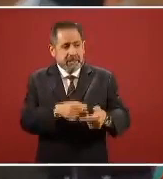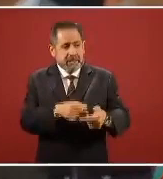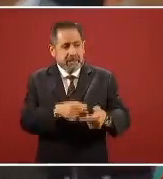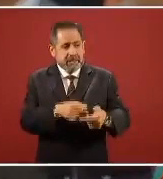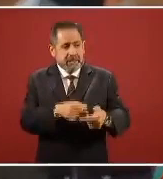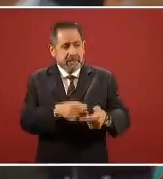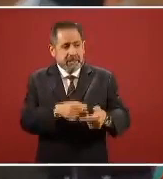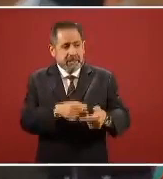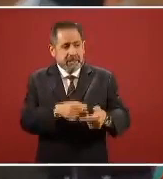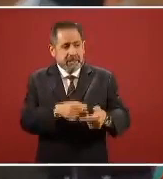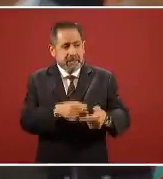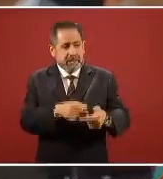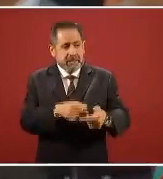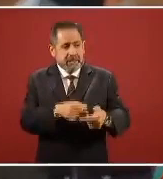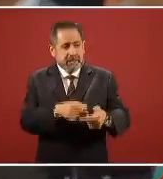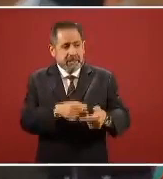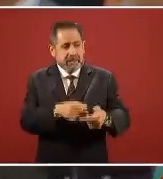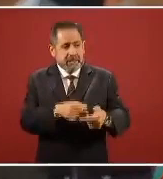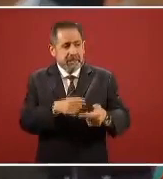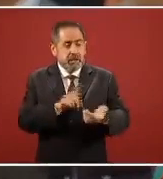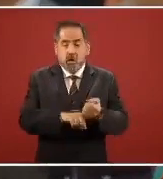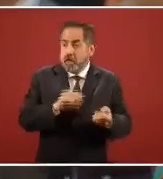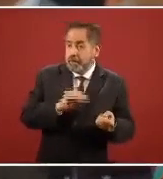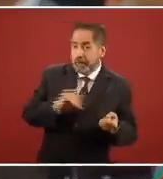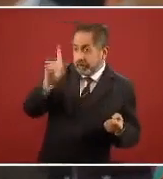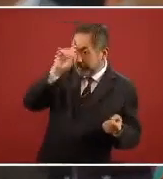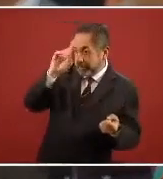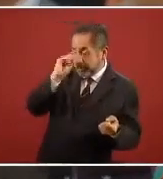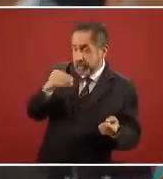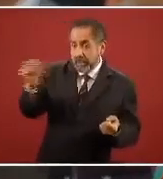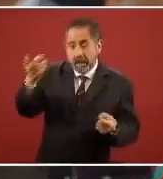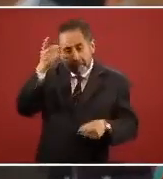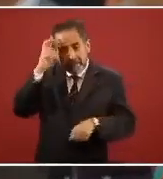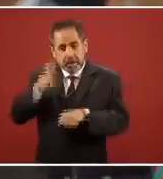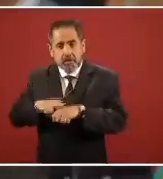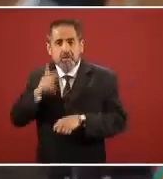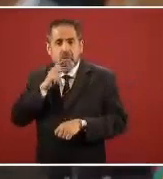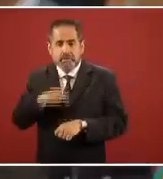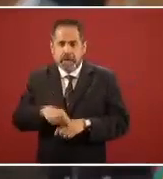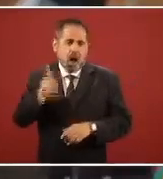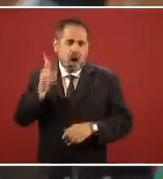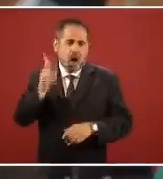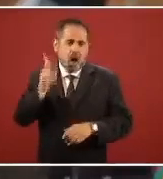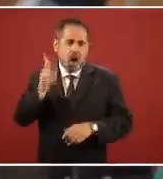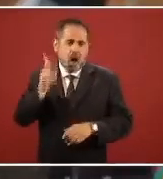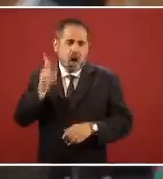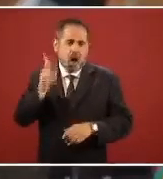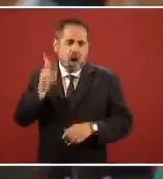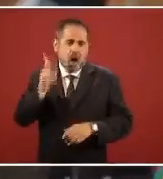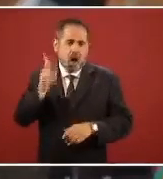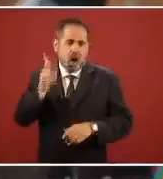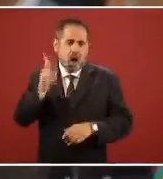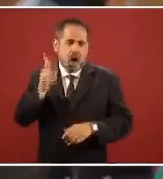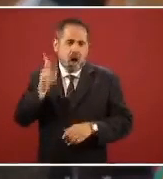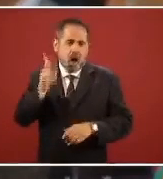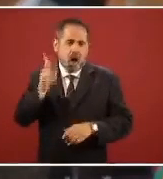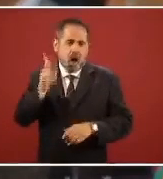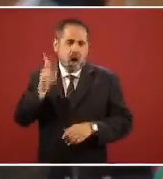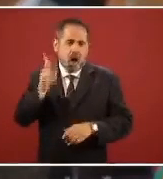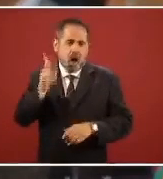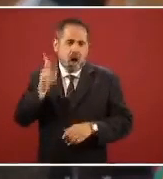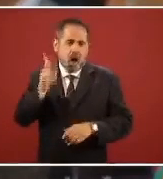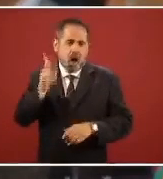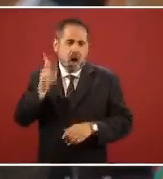continue to operate and accessorize. Al director de Pemex traemos las pruebas. The director of Pemex,